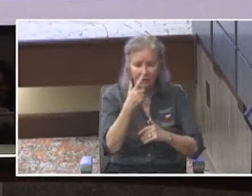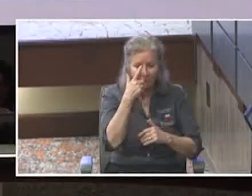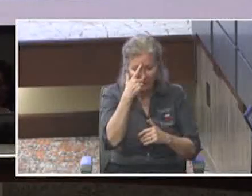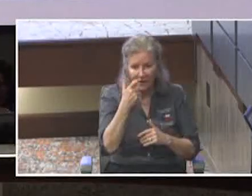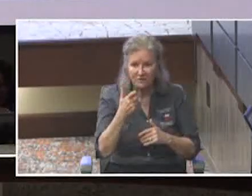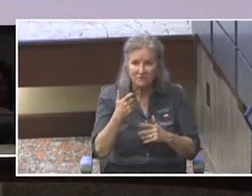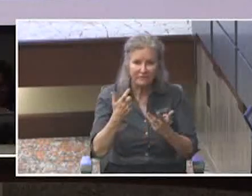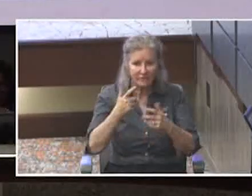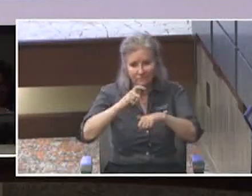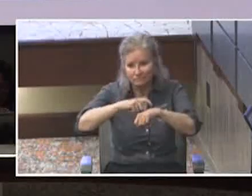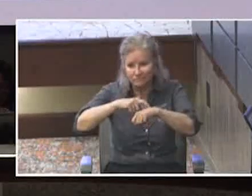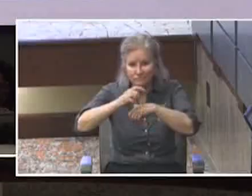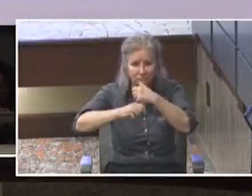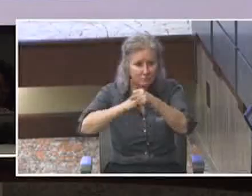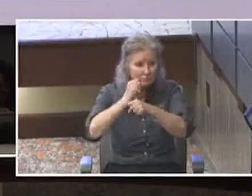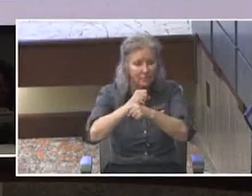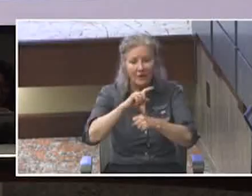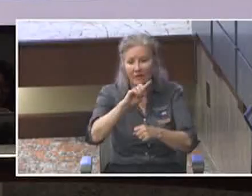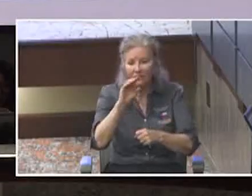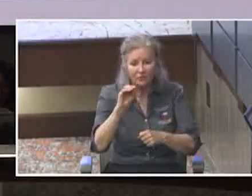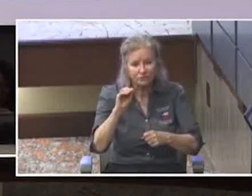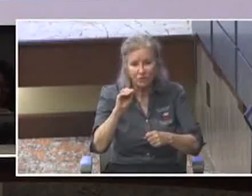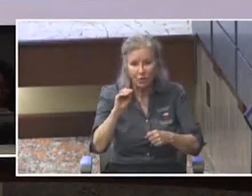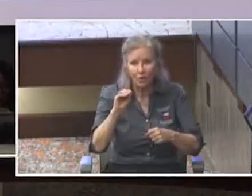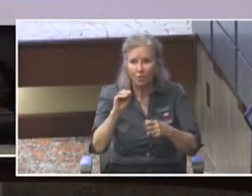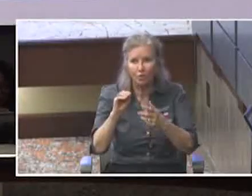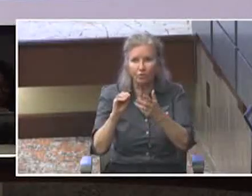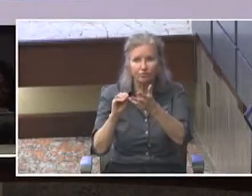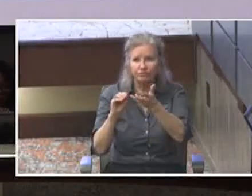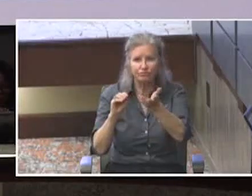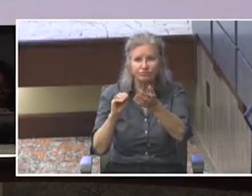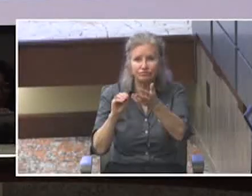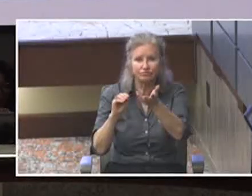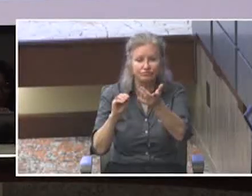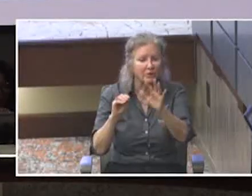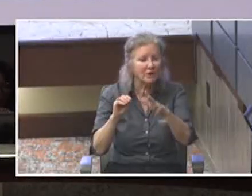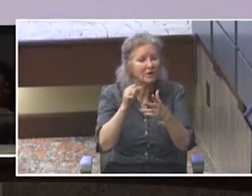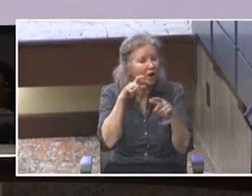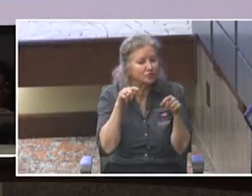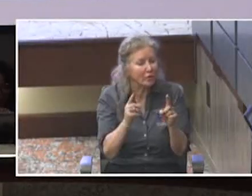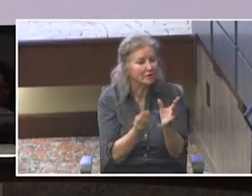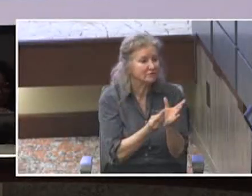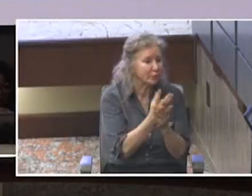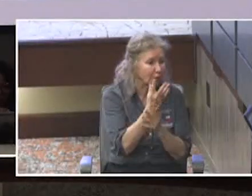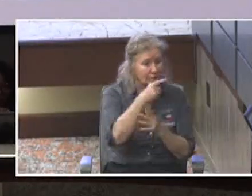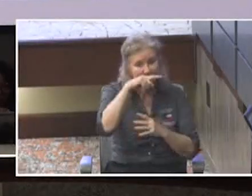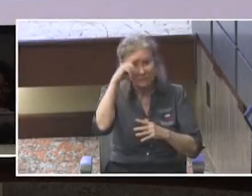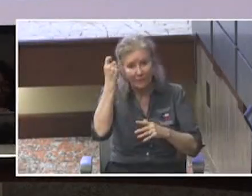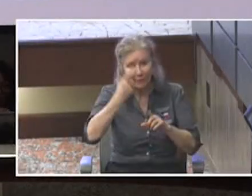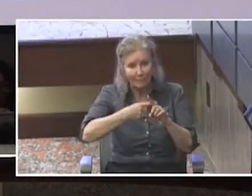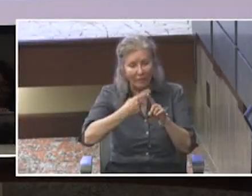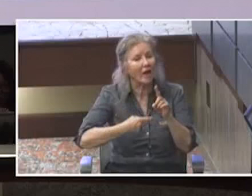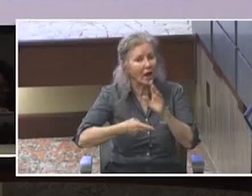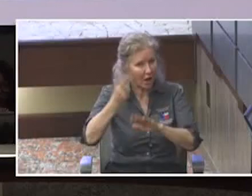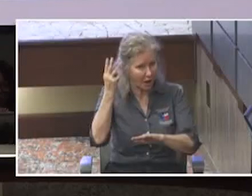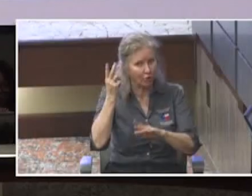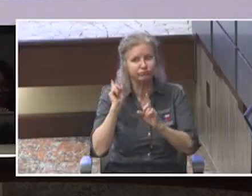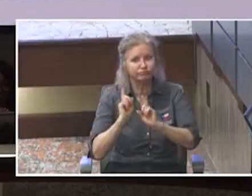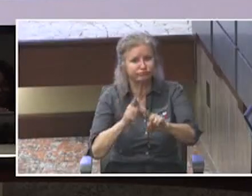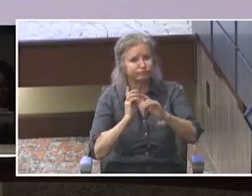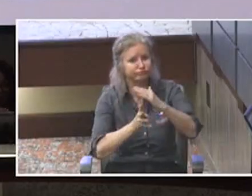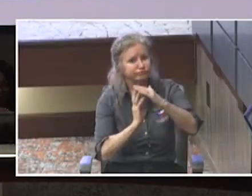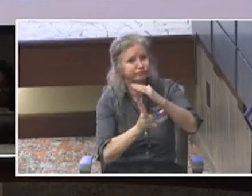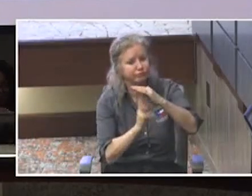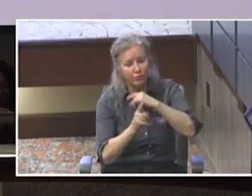seasonal timing. The zoo's not yet reached their higher demand spring and summer months in terms of expenses, so we would kind of expect